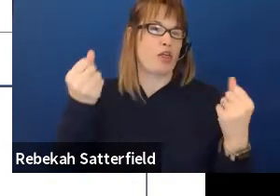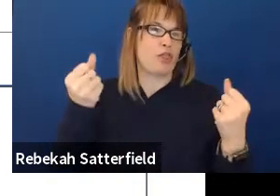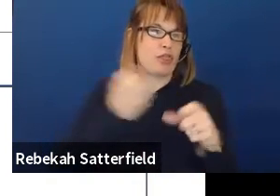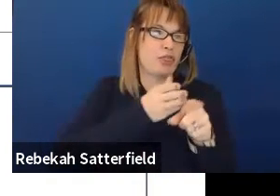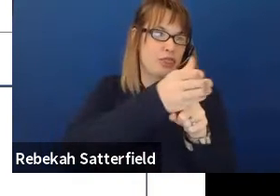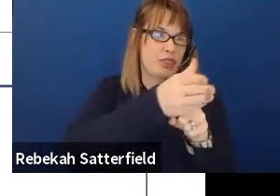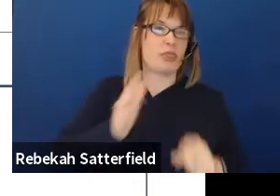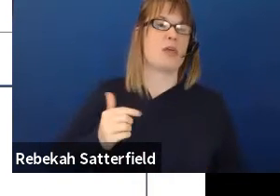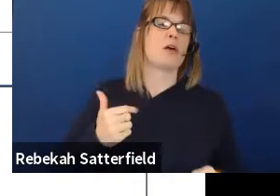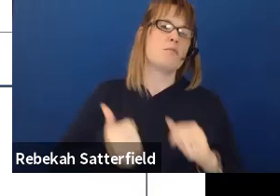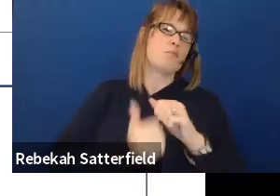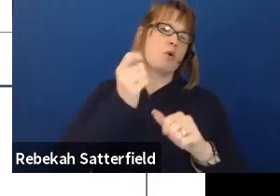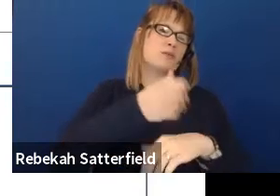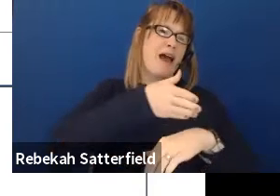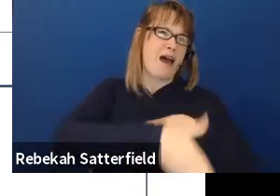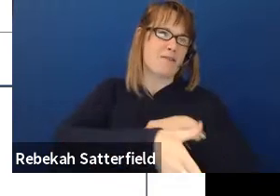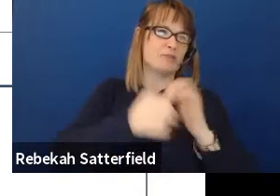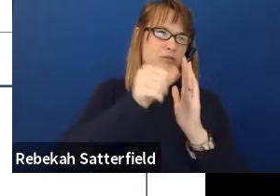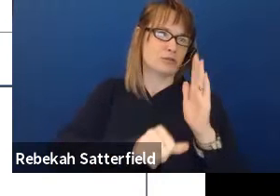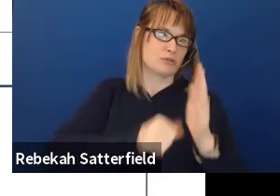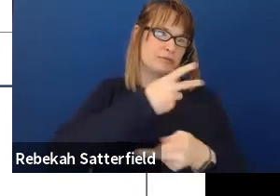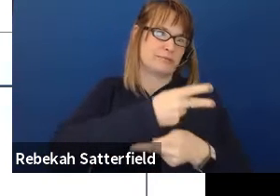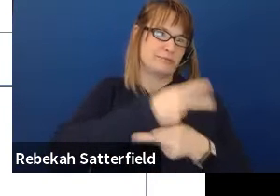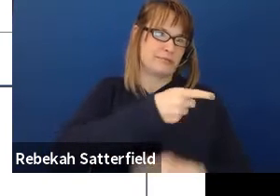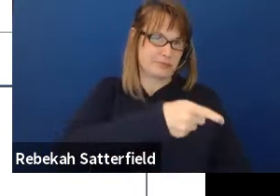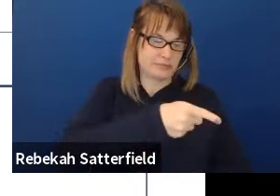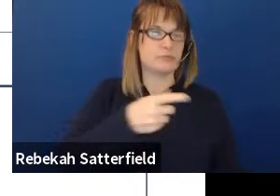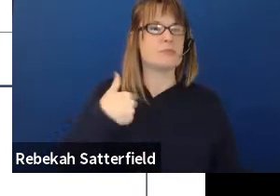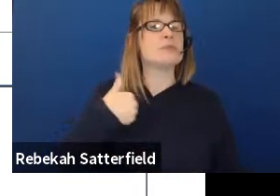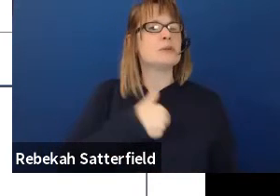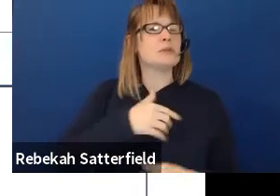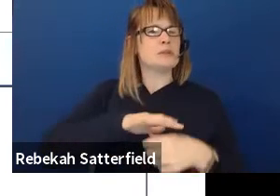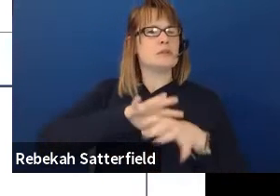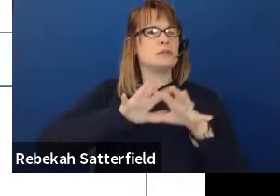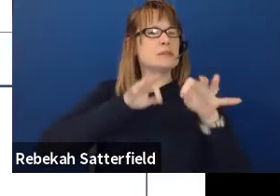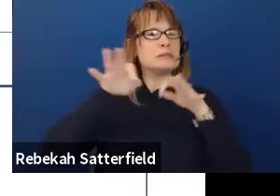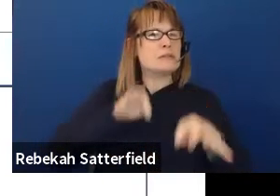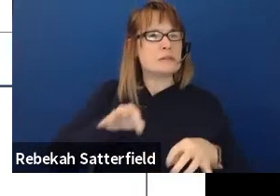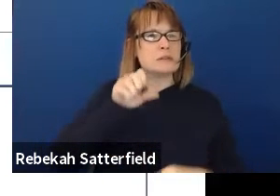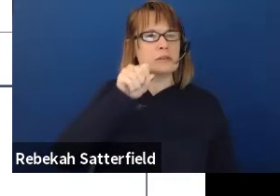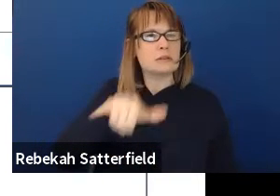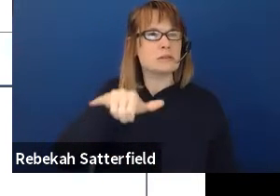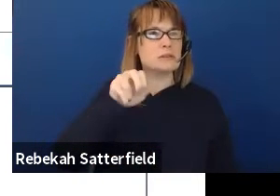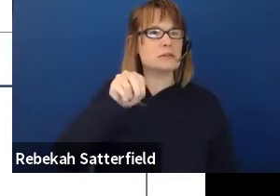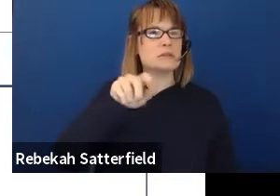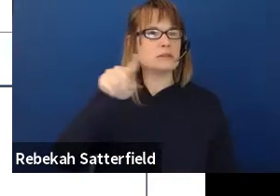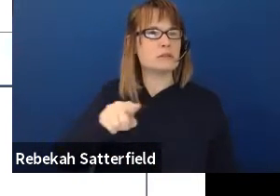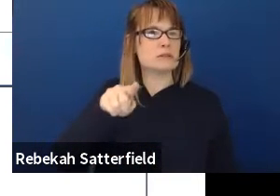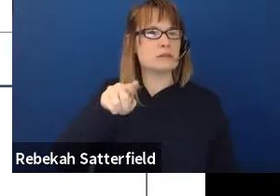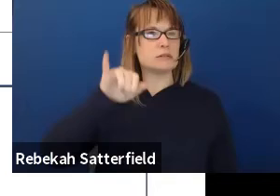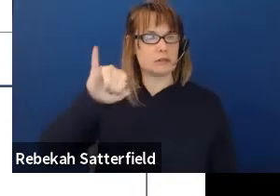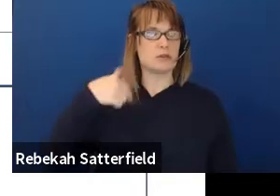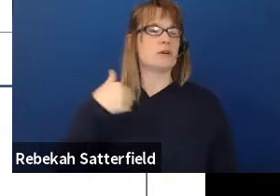in post-acute care. So really about the Cinzy platform, we are an all-in-one comprehensive